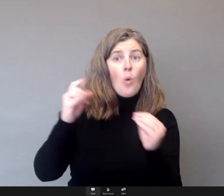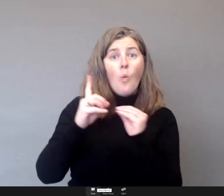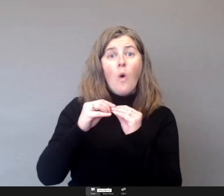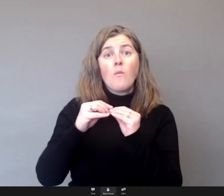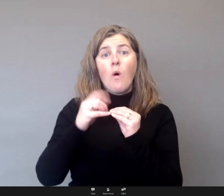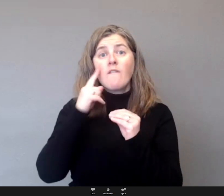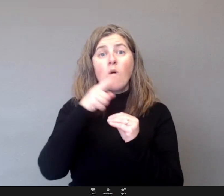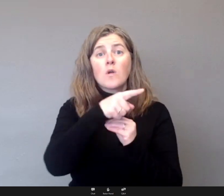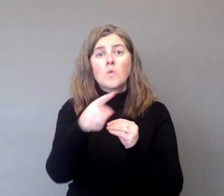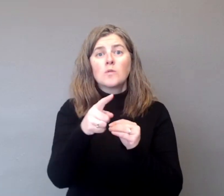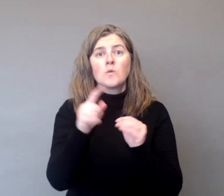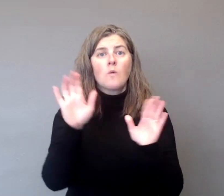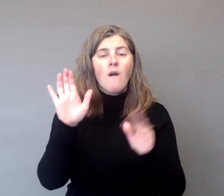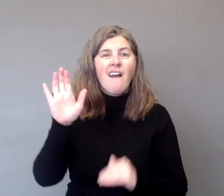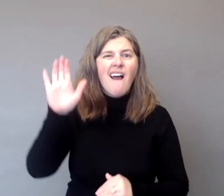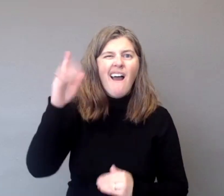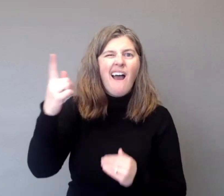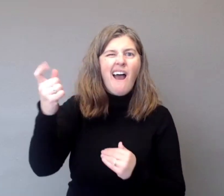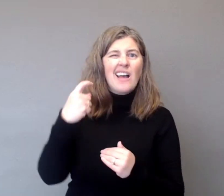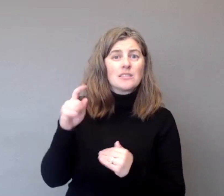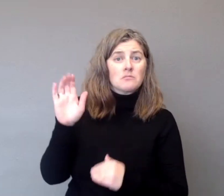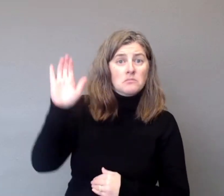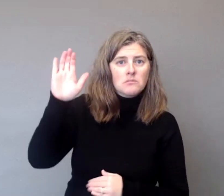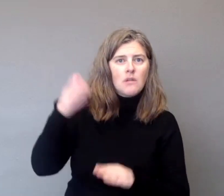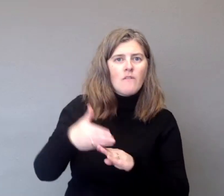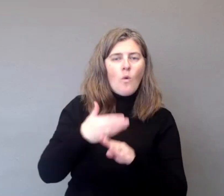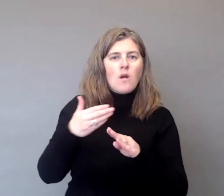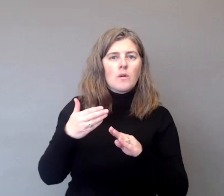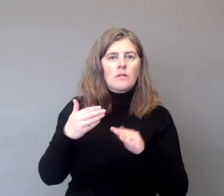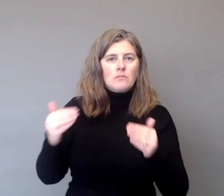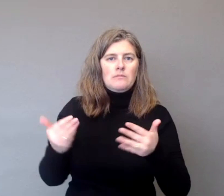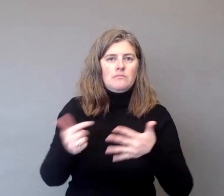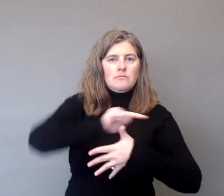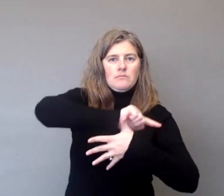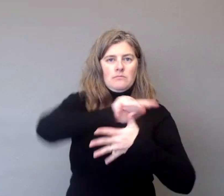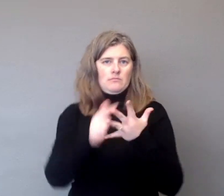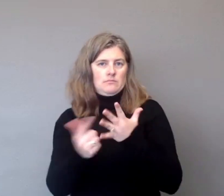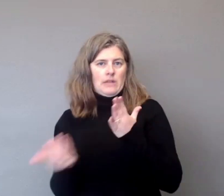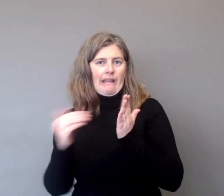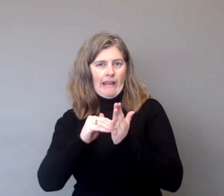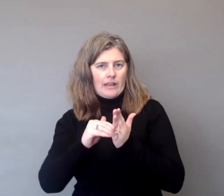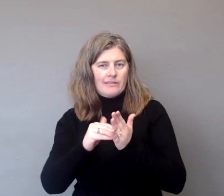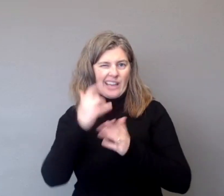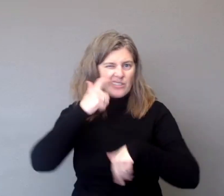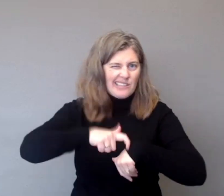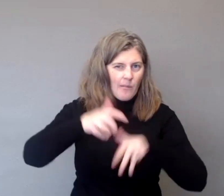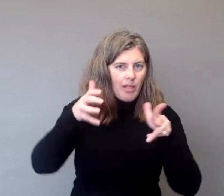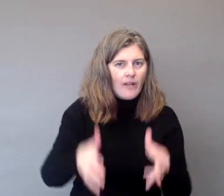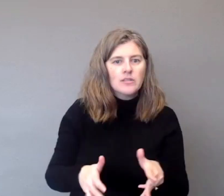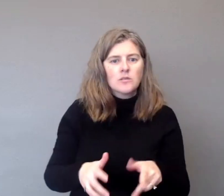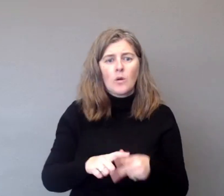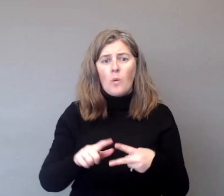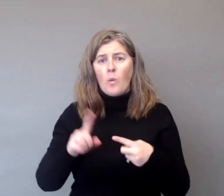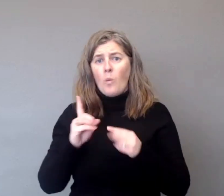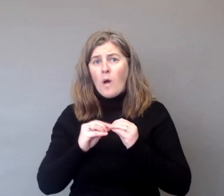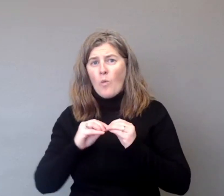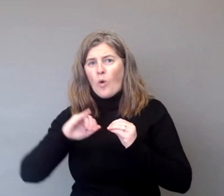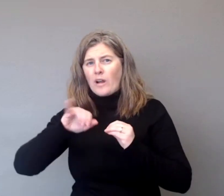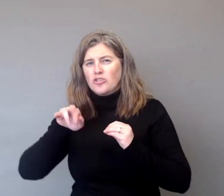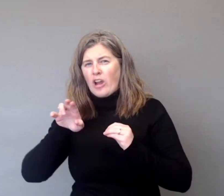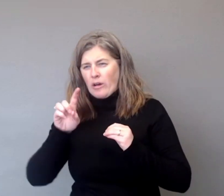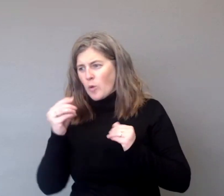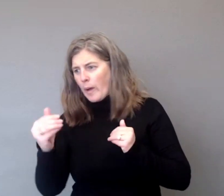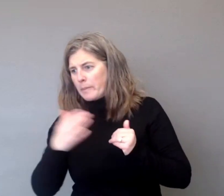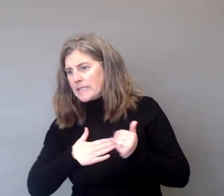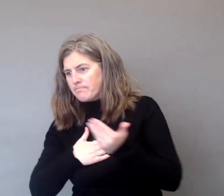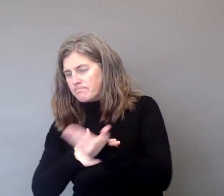our media partners to ask a question before we go on to a second round, time permitting. So Jared, go ahead,